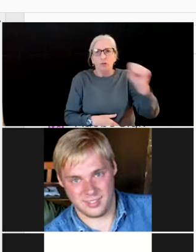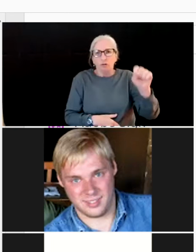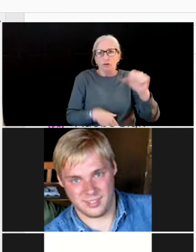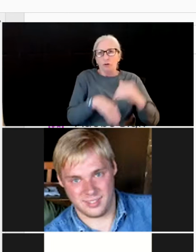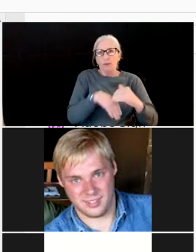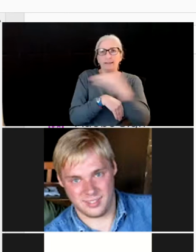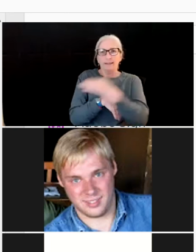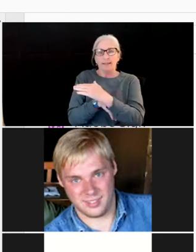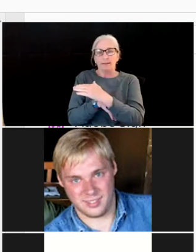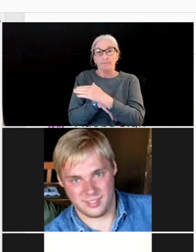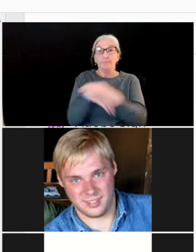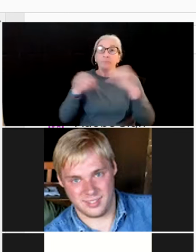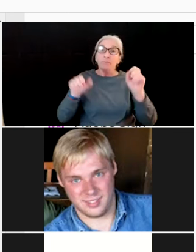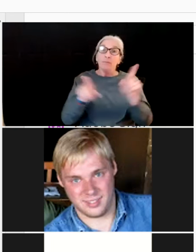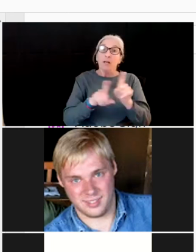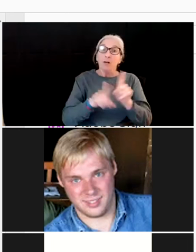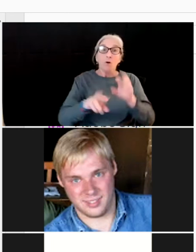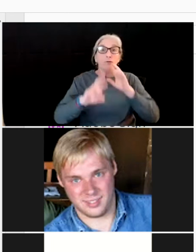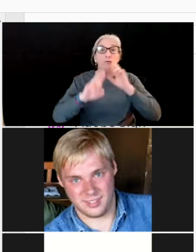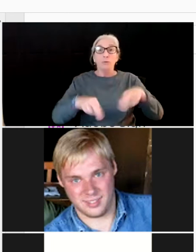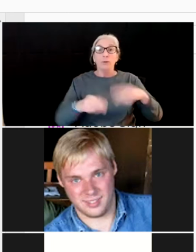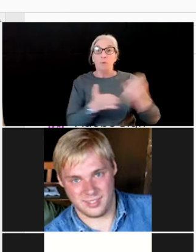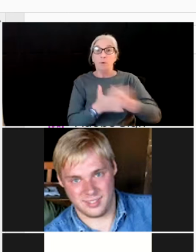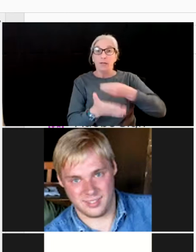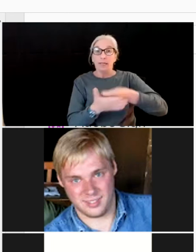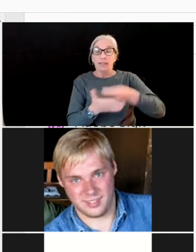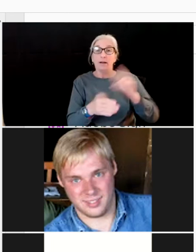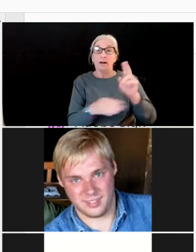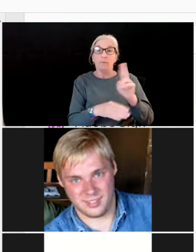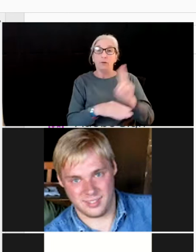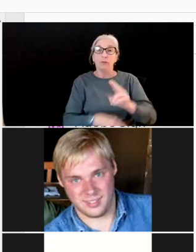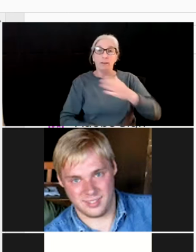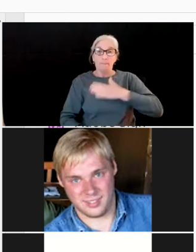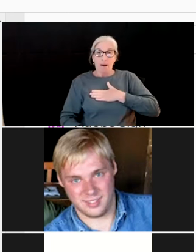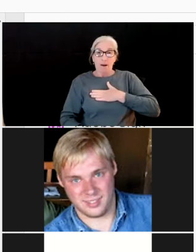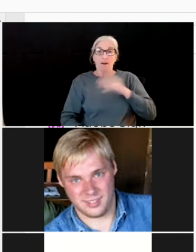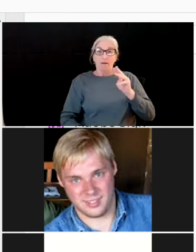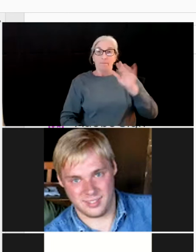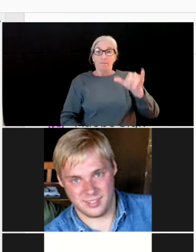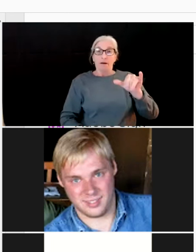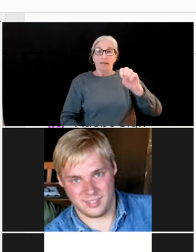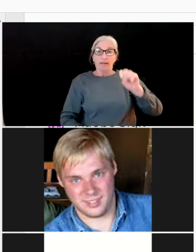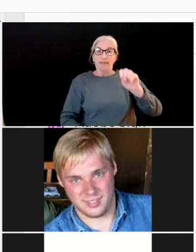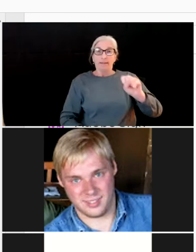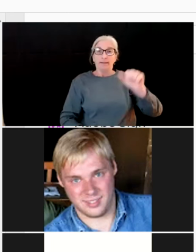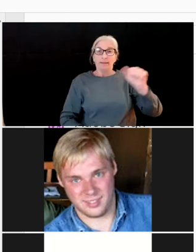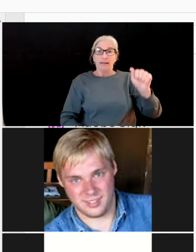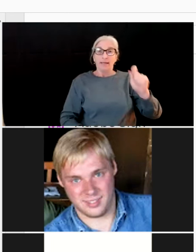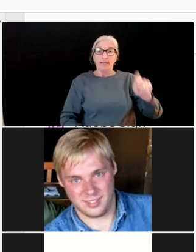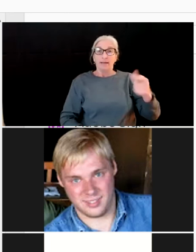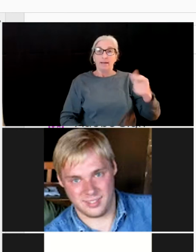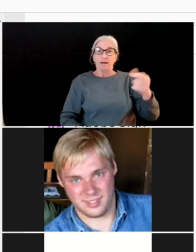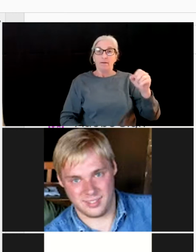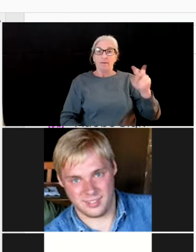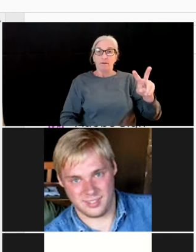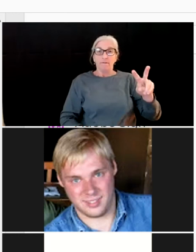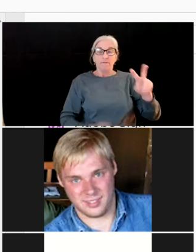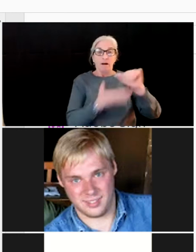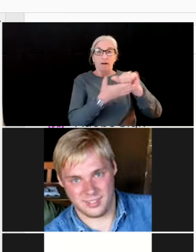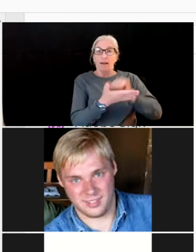mysSA.gov account. And this is somewhat new in the last probably year or two, where a client